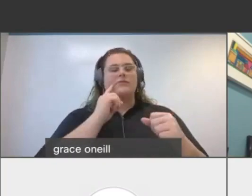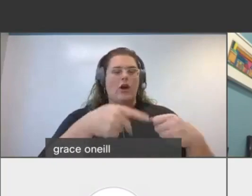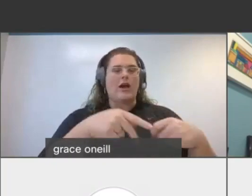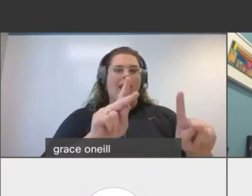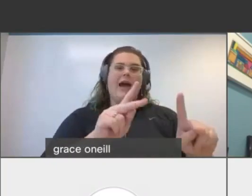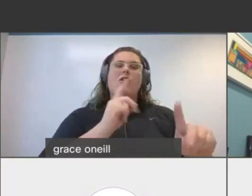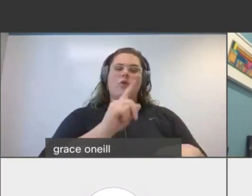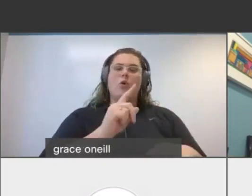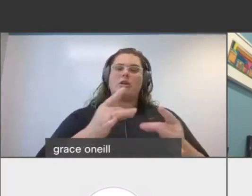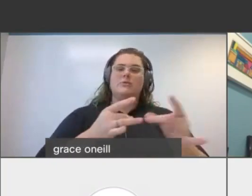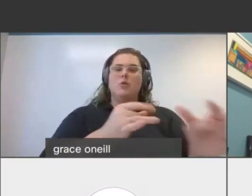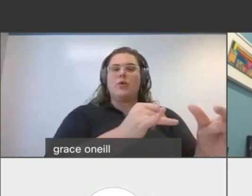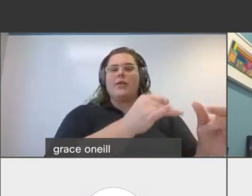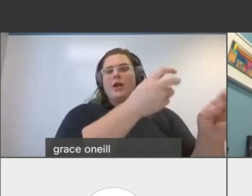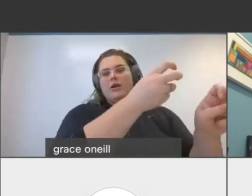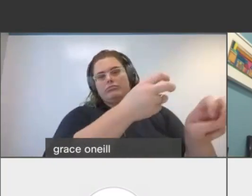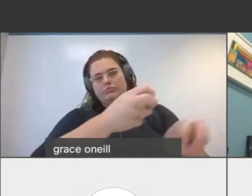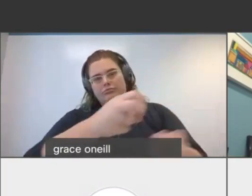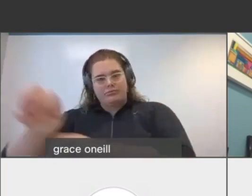one provider to the other.